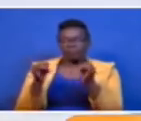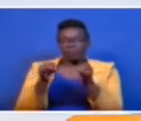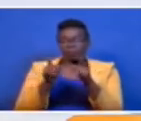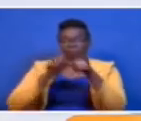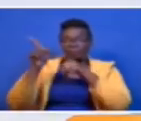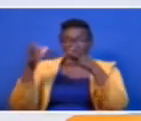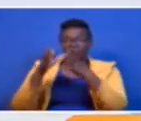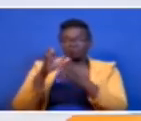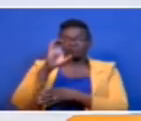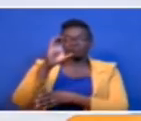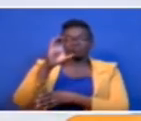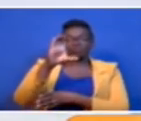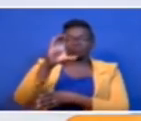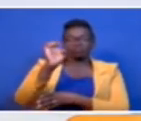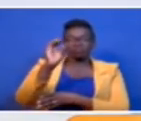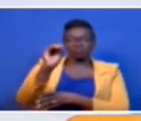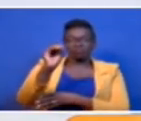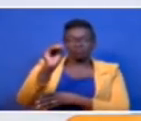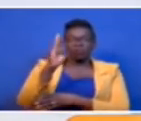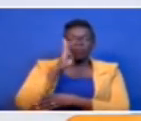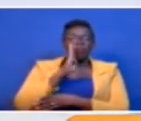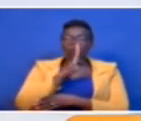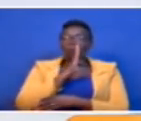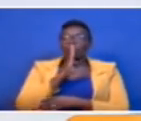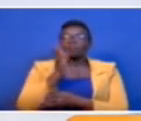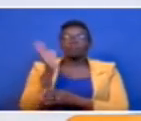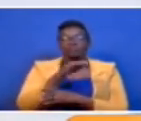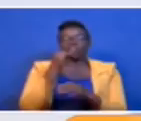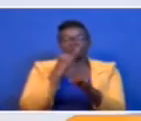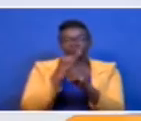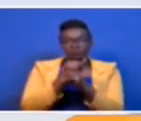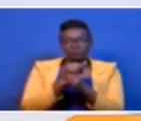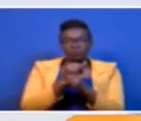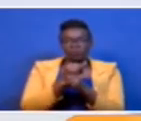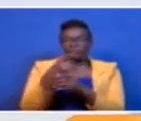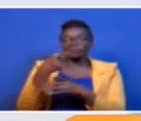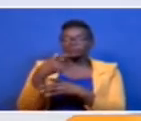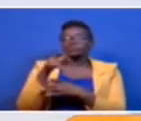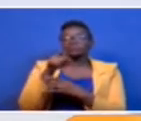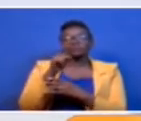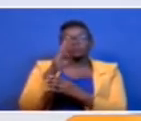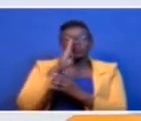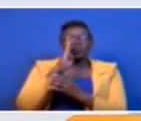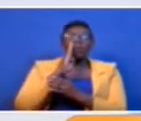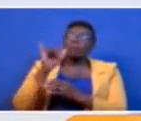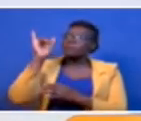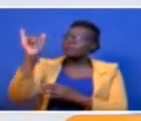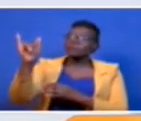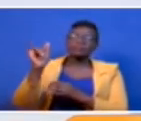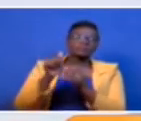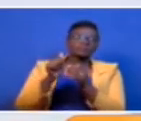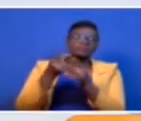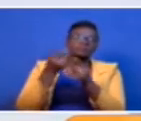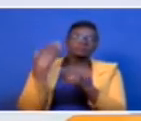Safaricom CEO Bob Collymore has resumed duty. Collymore has been away on medical leave since October last year.